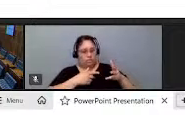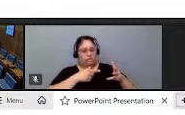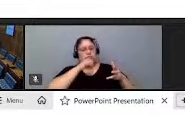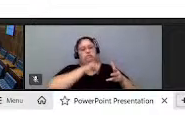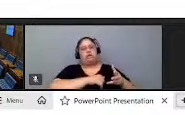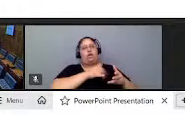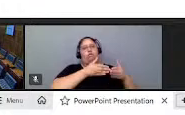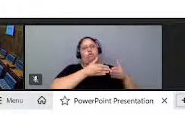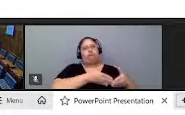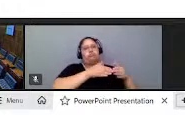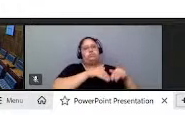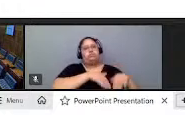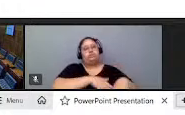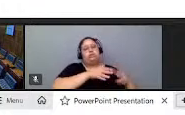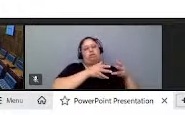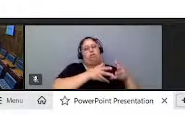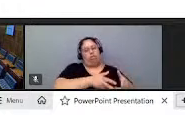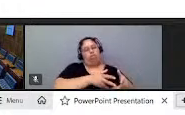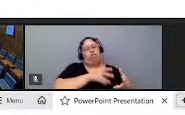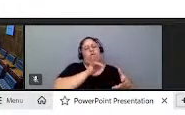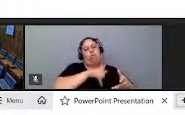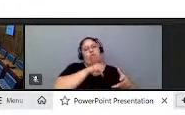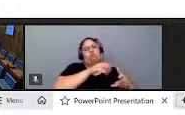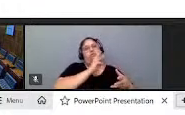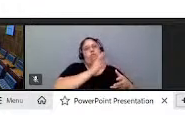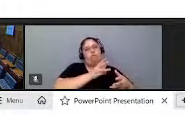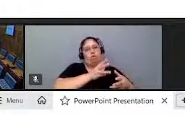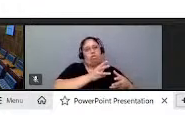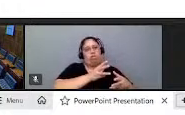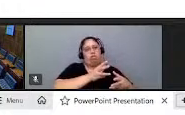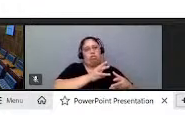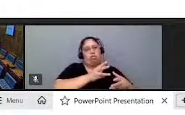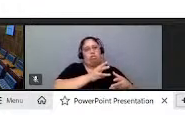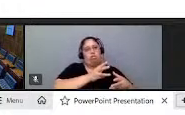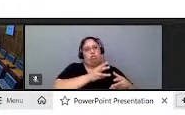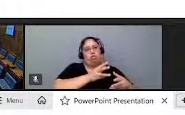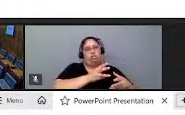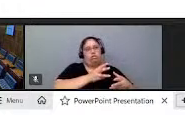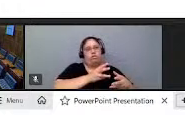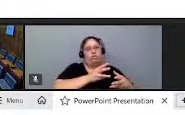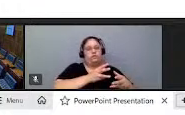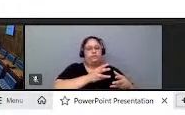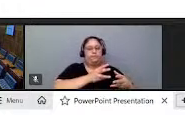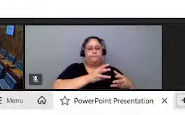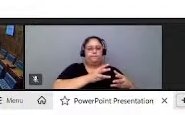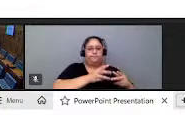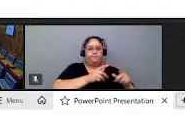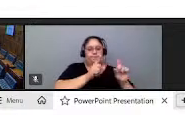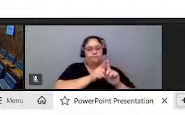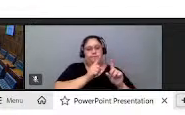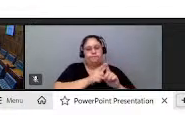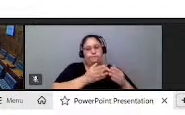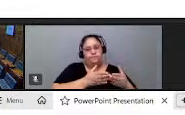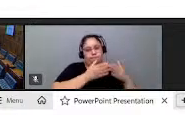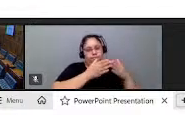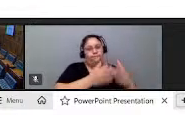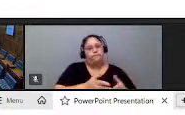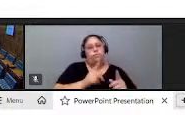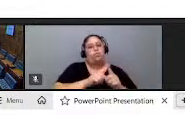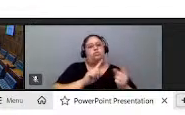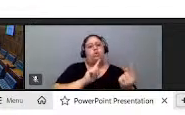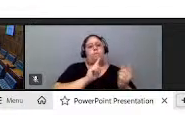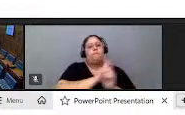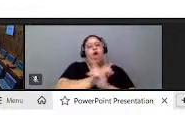it is um there continues to be investigation regarding vessels bypass ing um and this